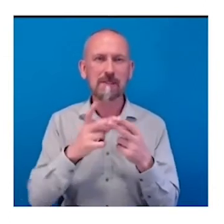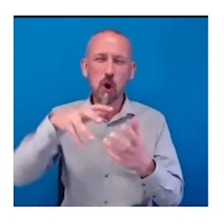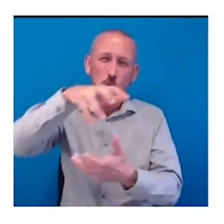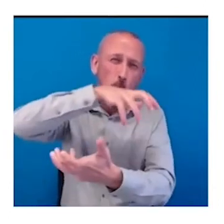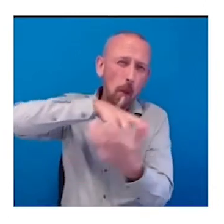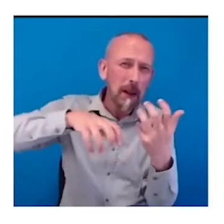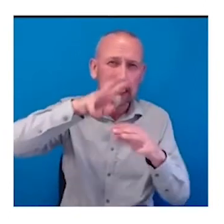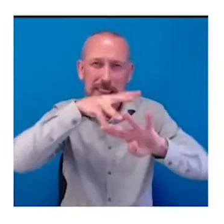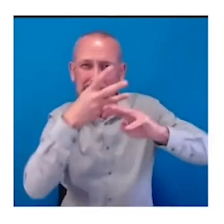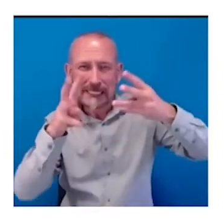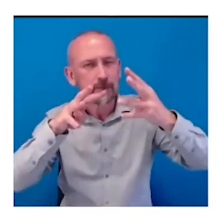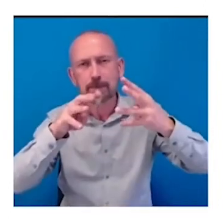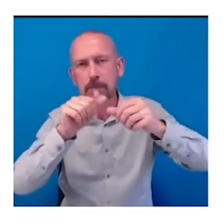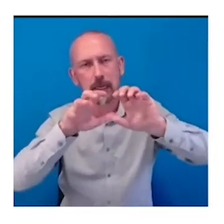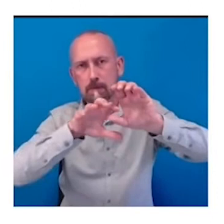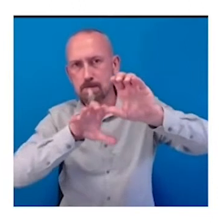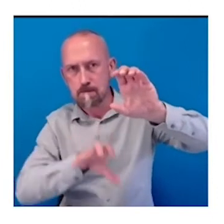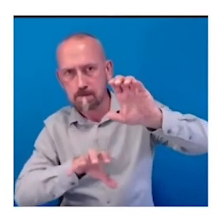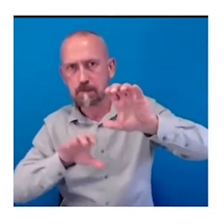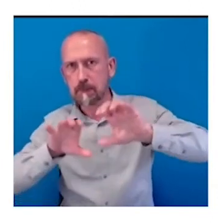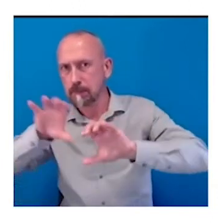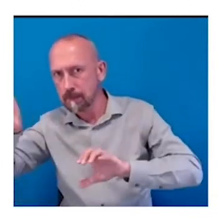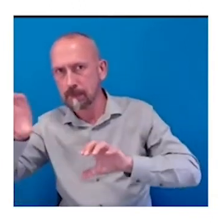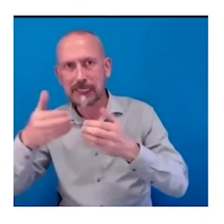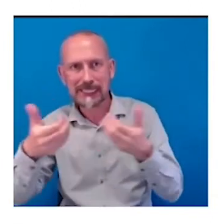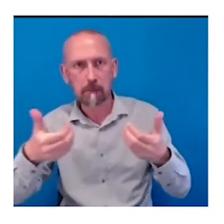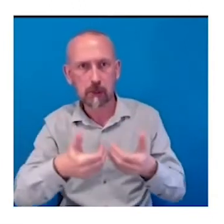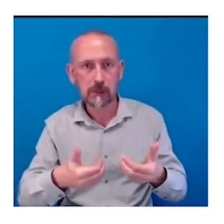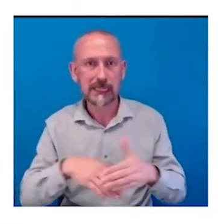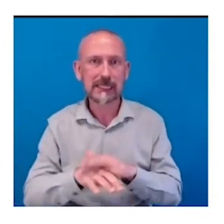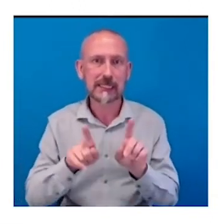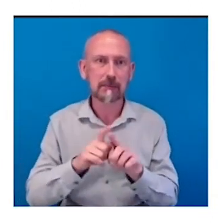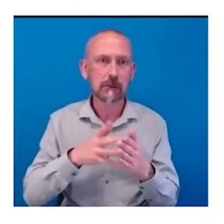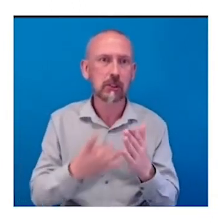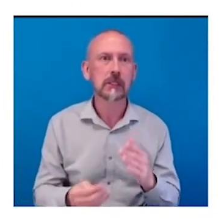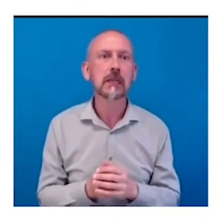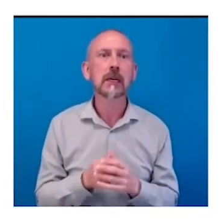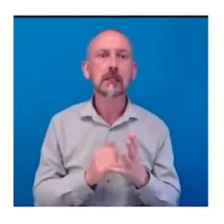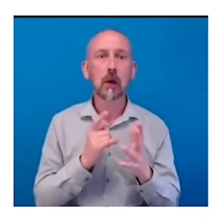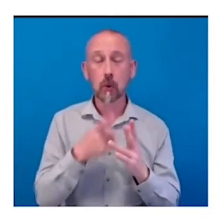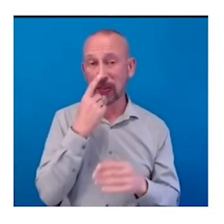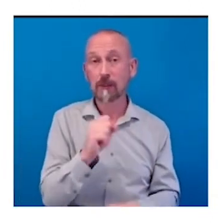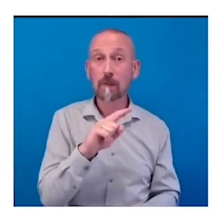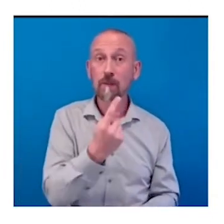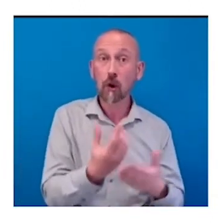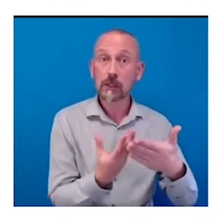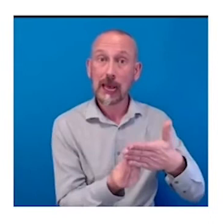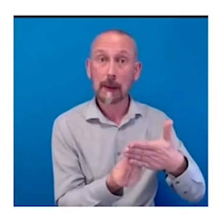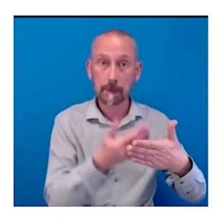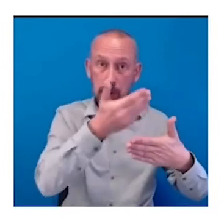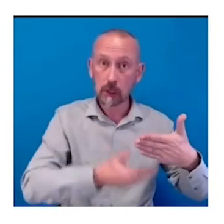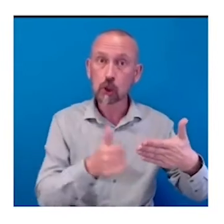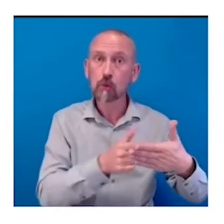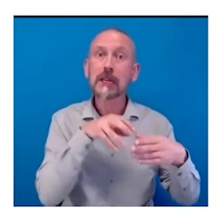worksheet. Reserve the first worksheet for a contents or index page. So if you've got multiple sheets in your spreadsheet, make sure that there